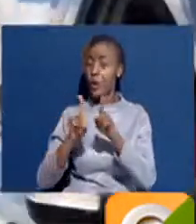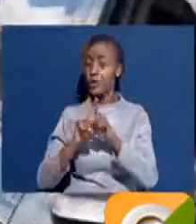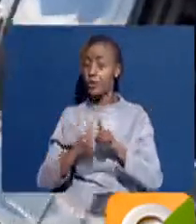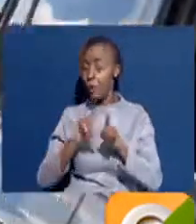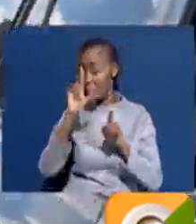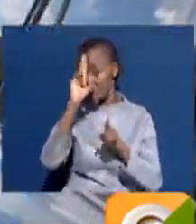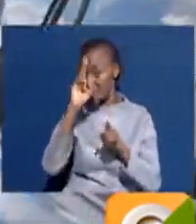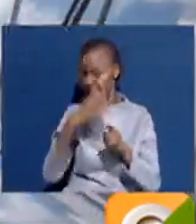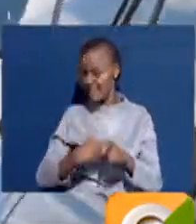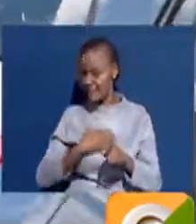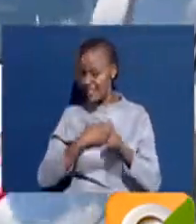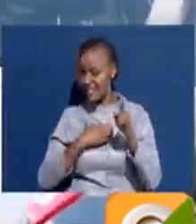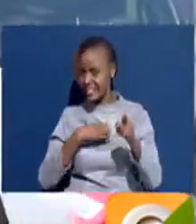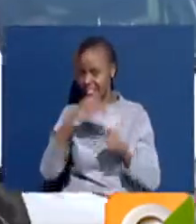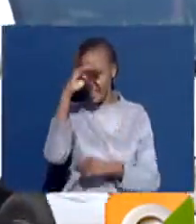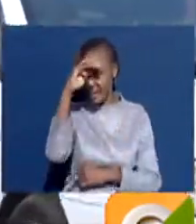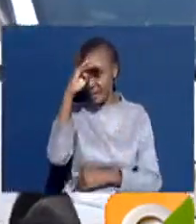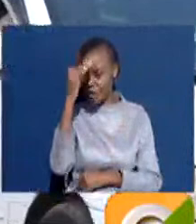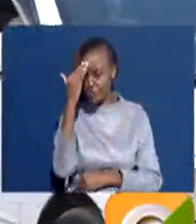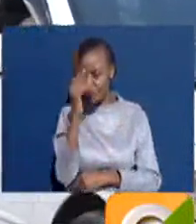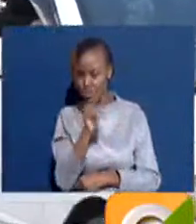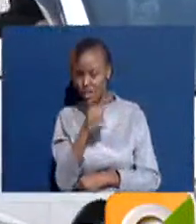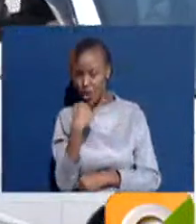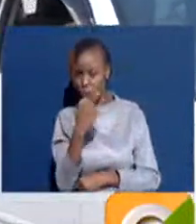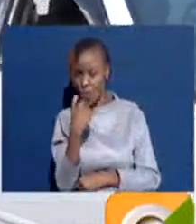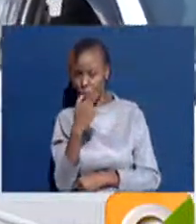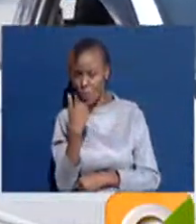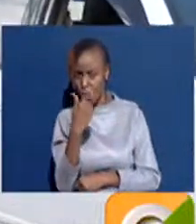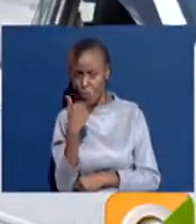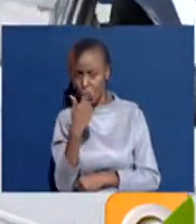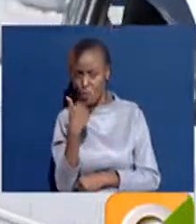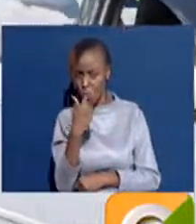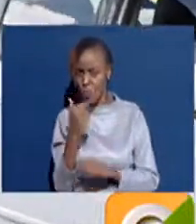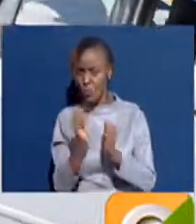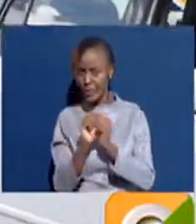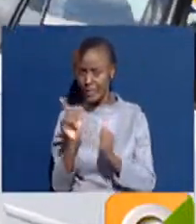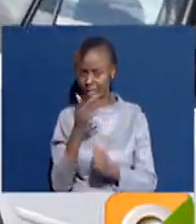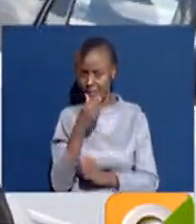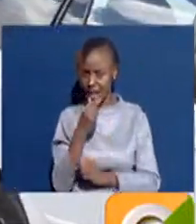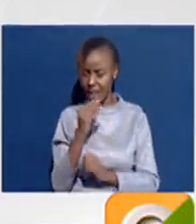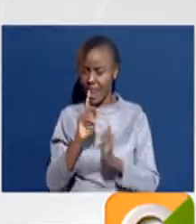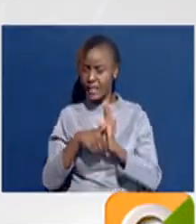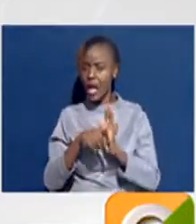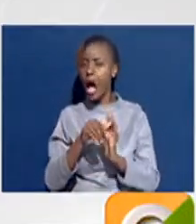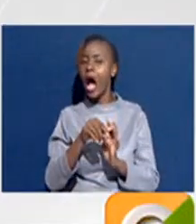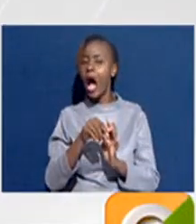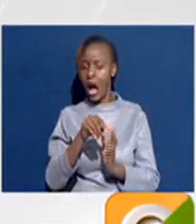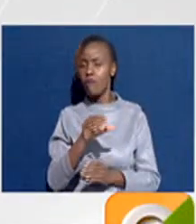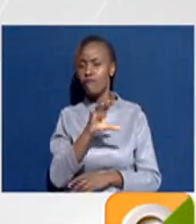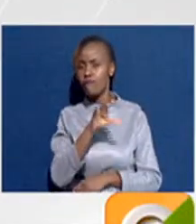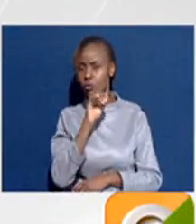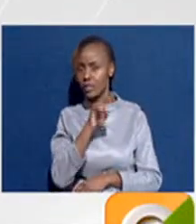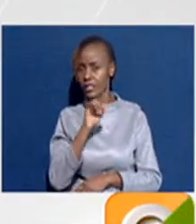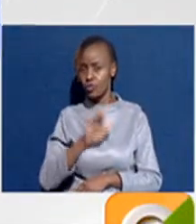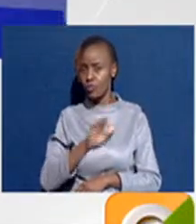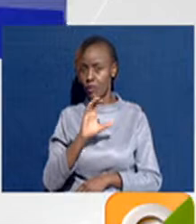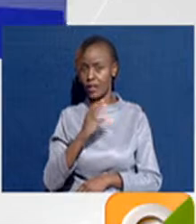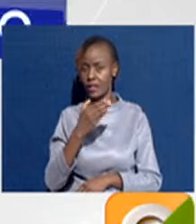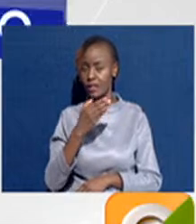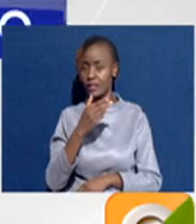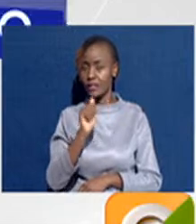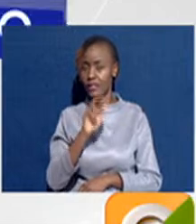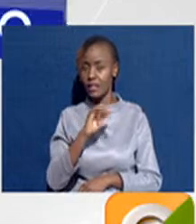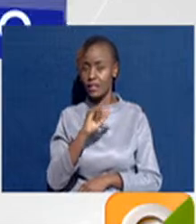of efforts to identify all those who met him. It was then that they identified Andalo. The officers are yet to know and